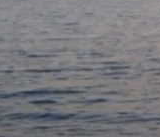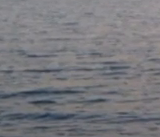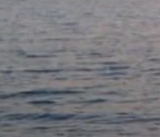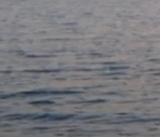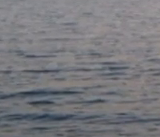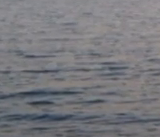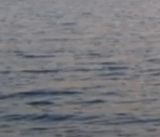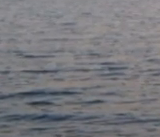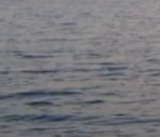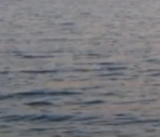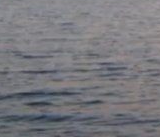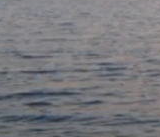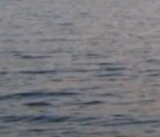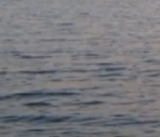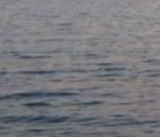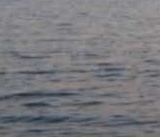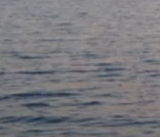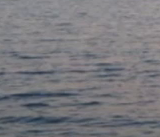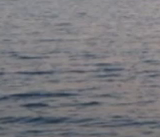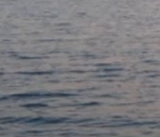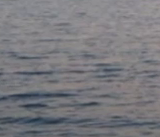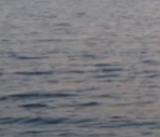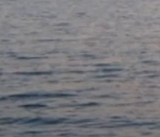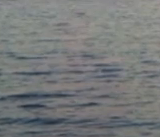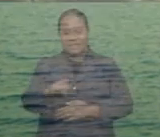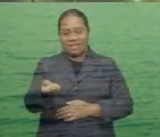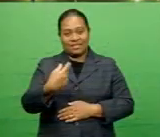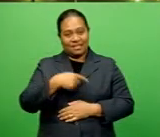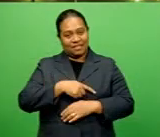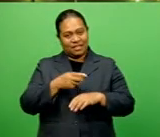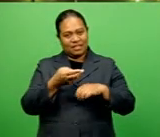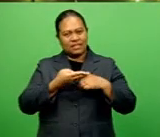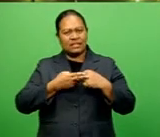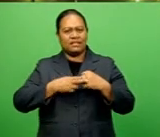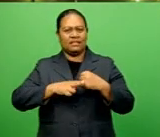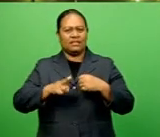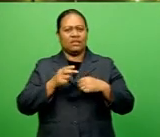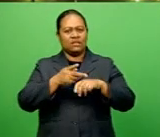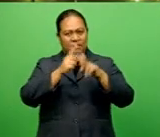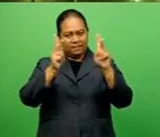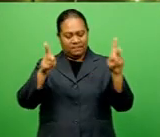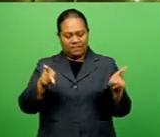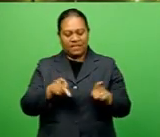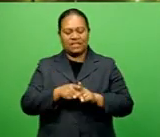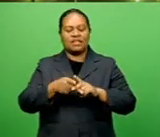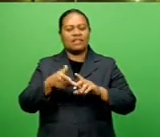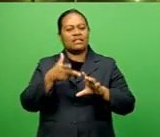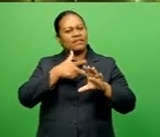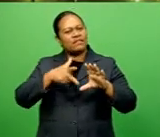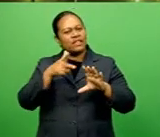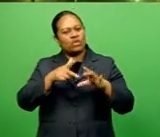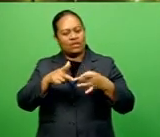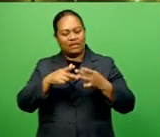captured by Mariana Ngoro at Malolo Lailai. You can send us newsworthy pictures and videos on email